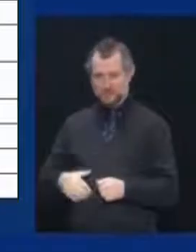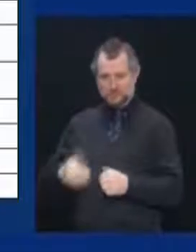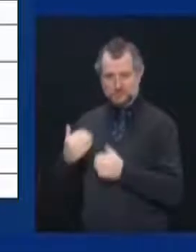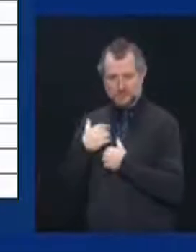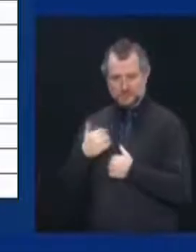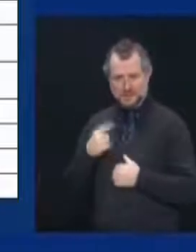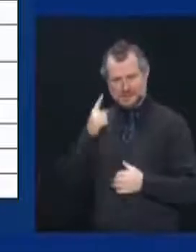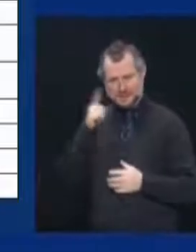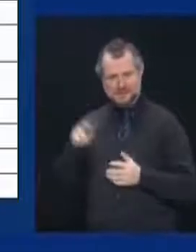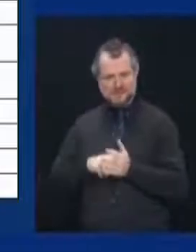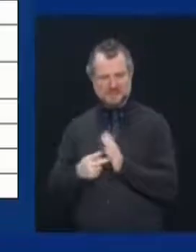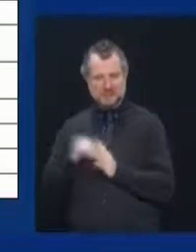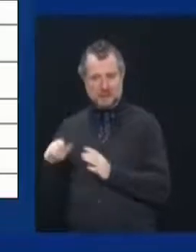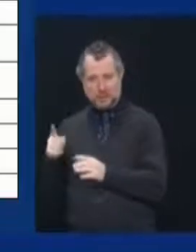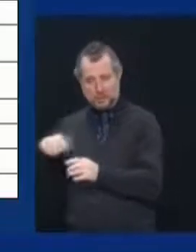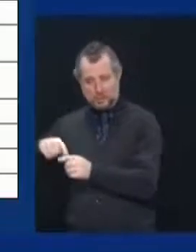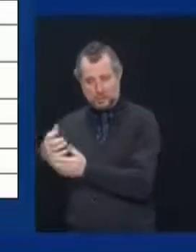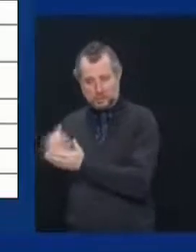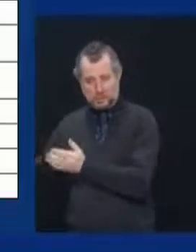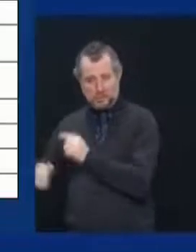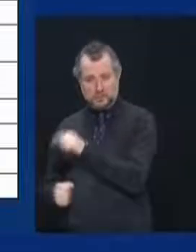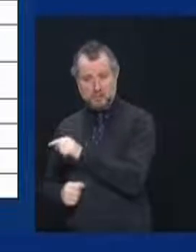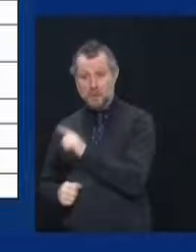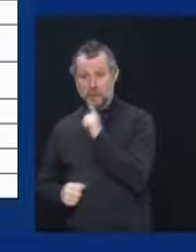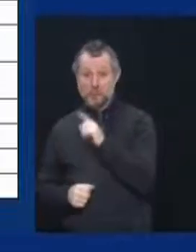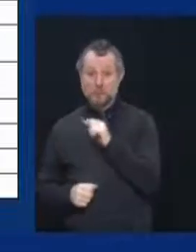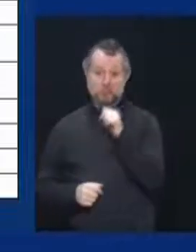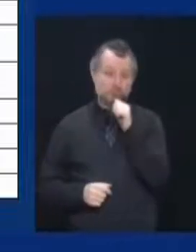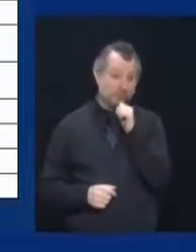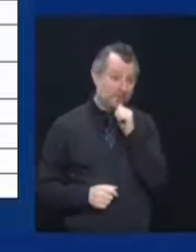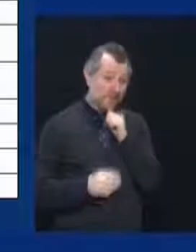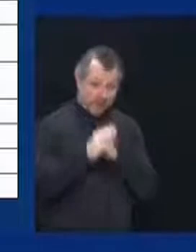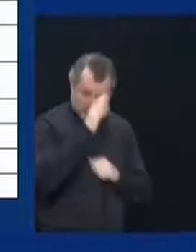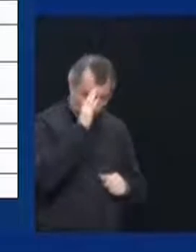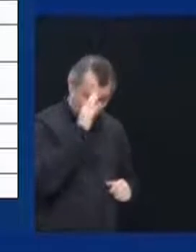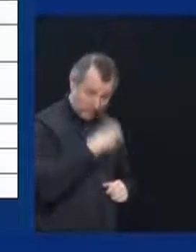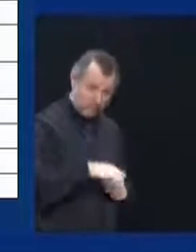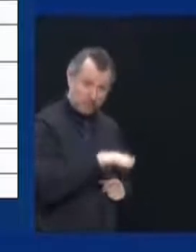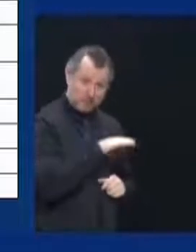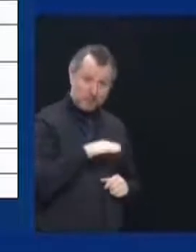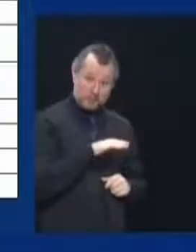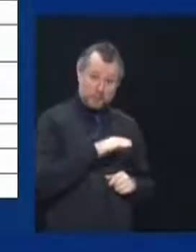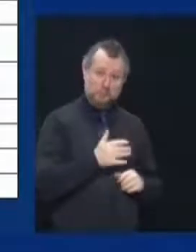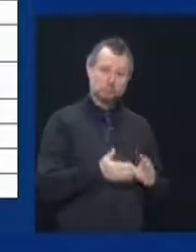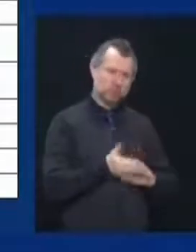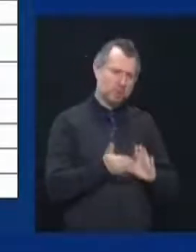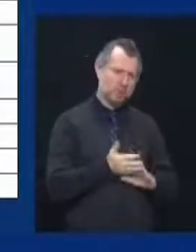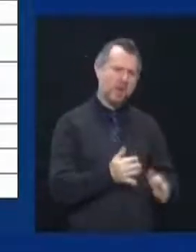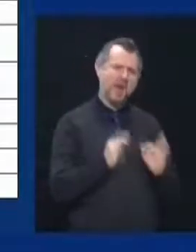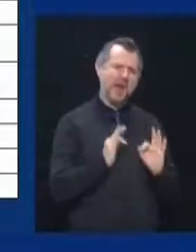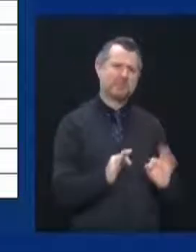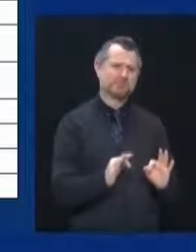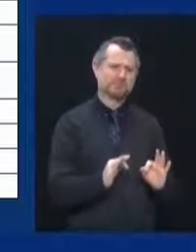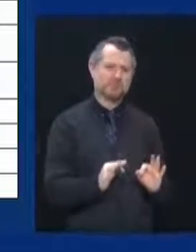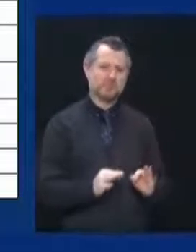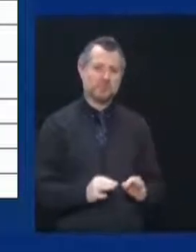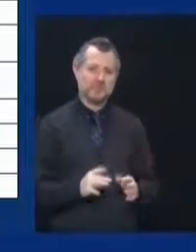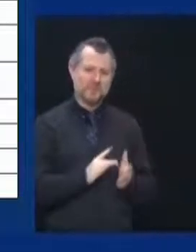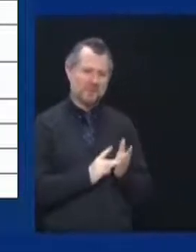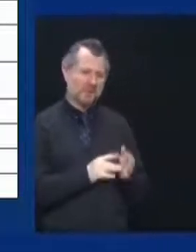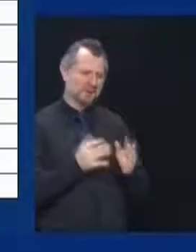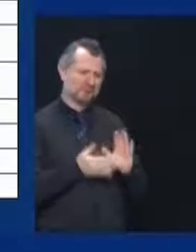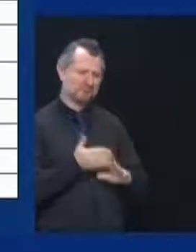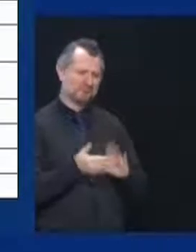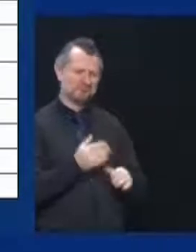about that. The private hospitals run privately, and the pharmacies